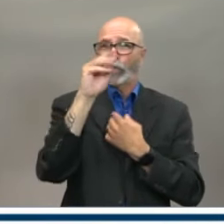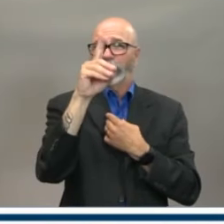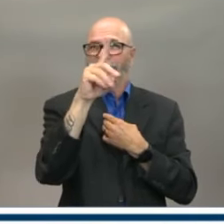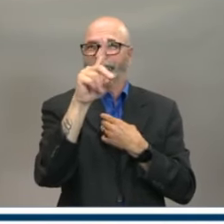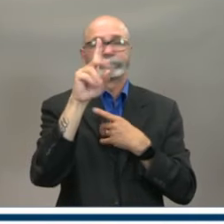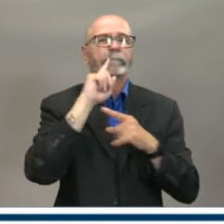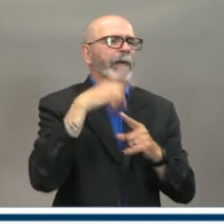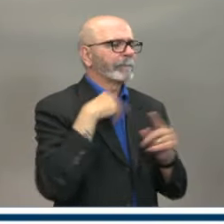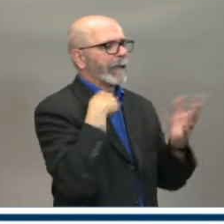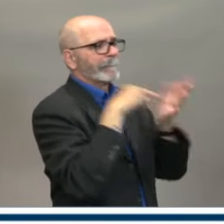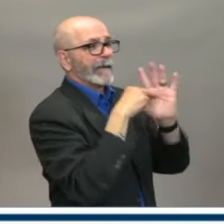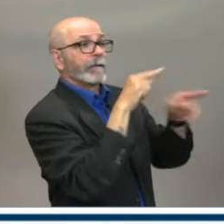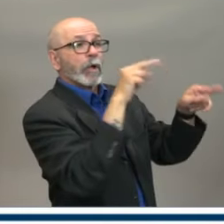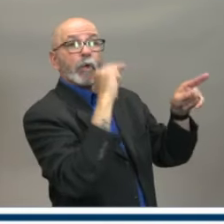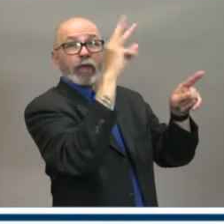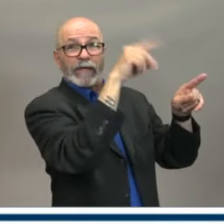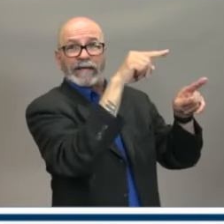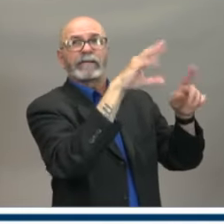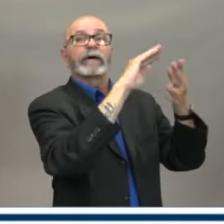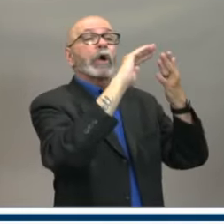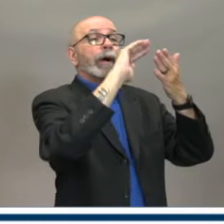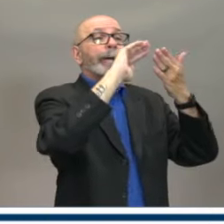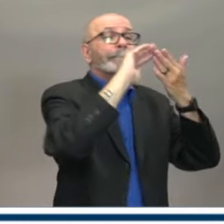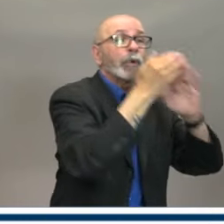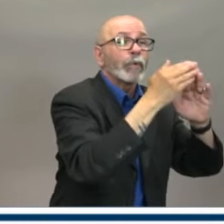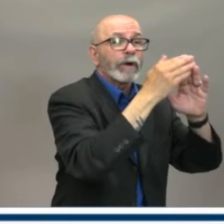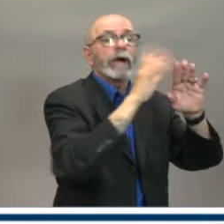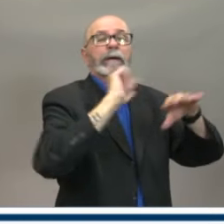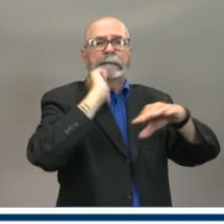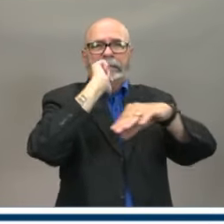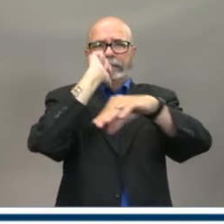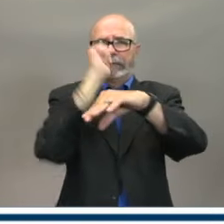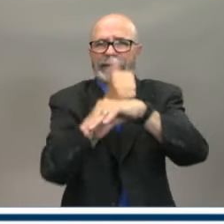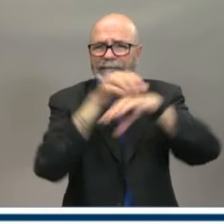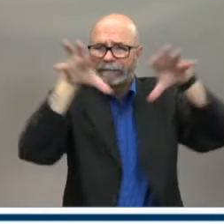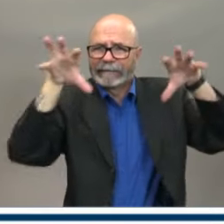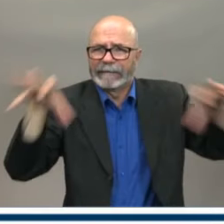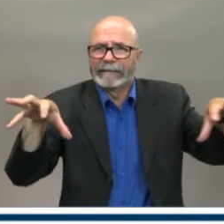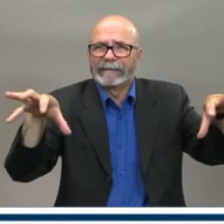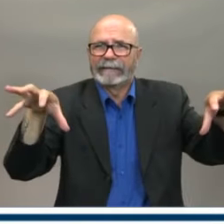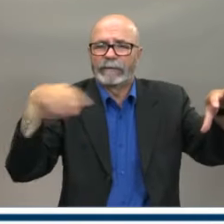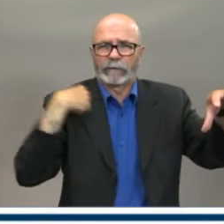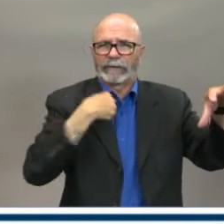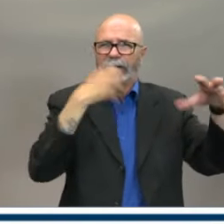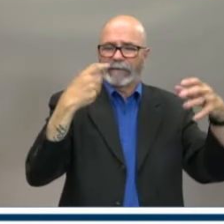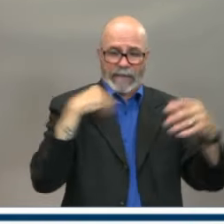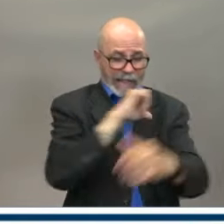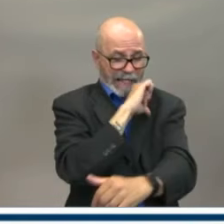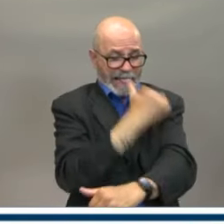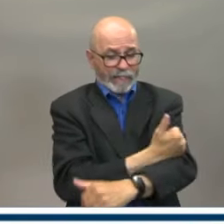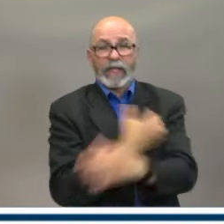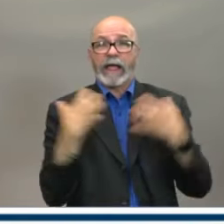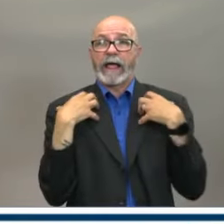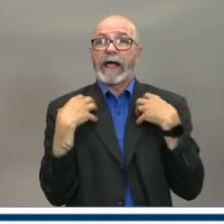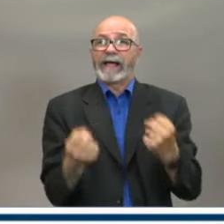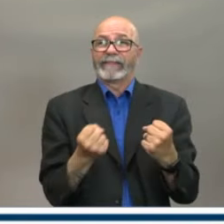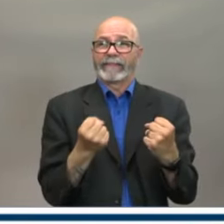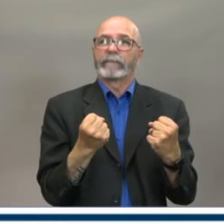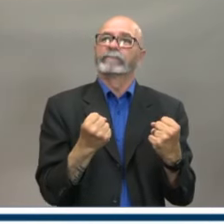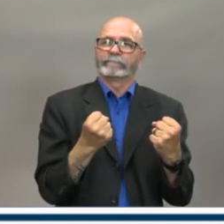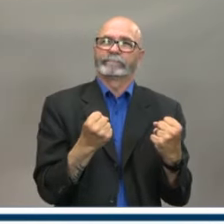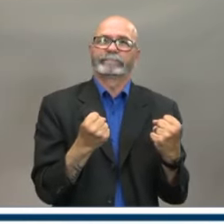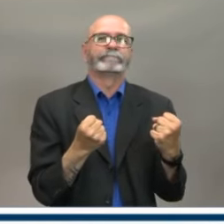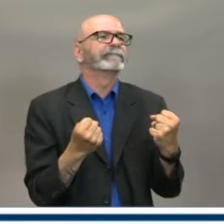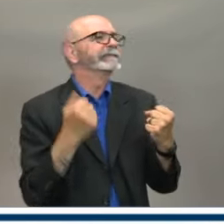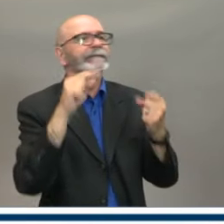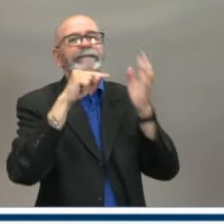at community-based indicators. But I understand from the Health Authority that all community clusters in Fairview, Dartmouth